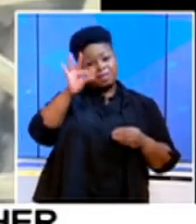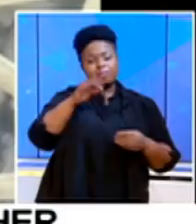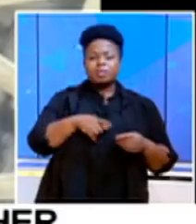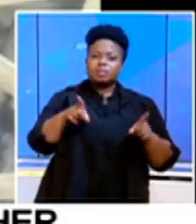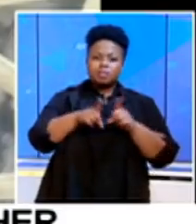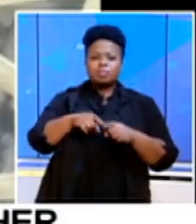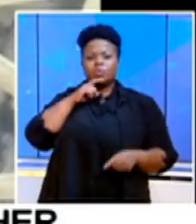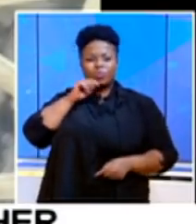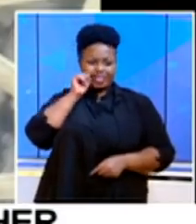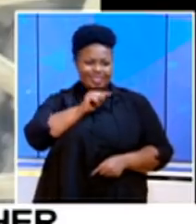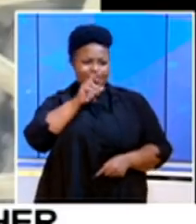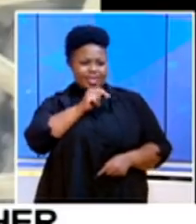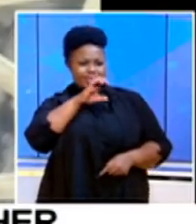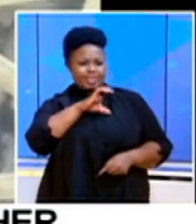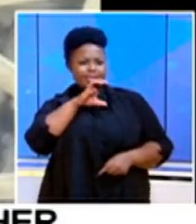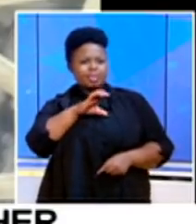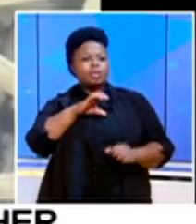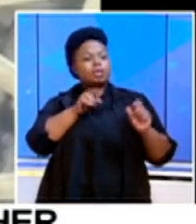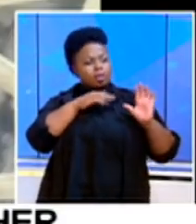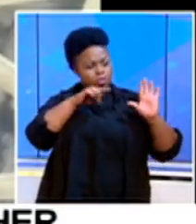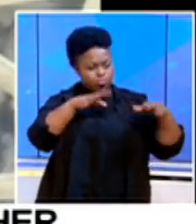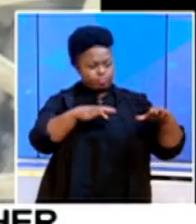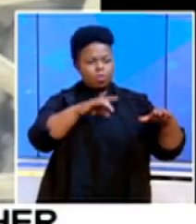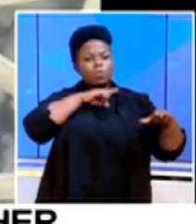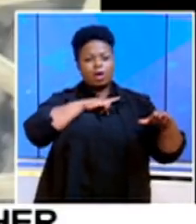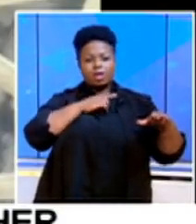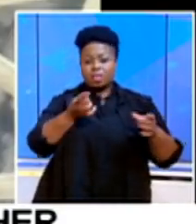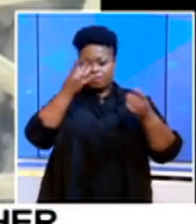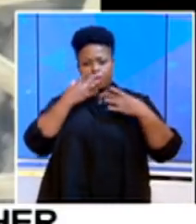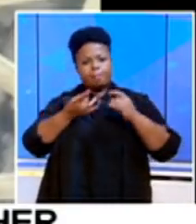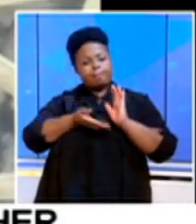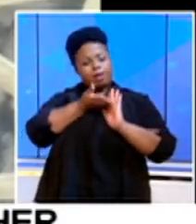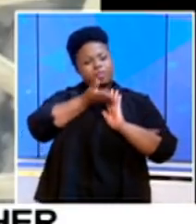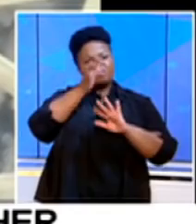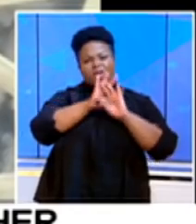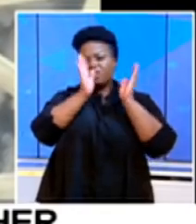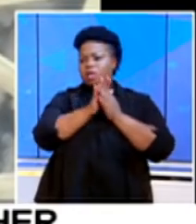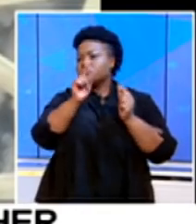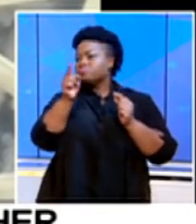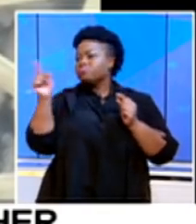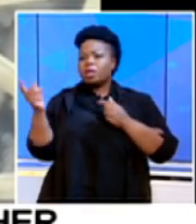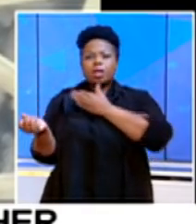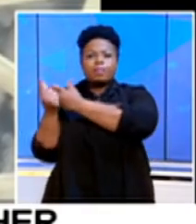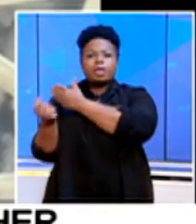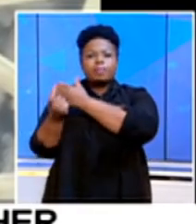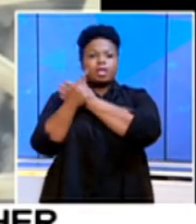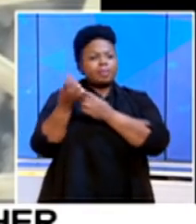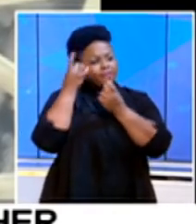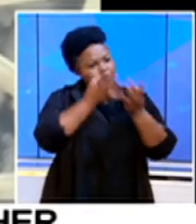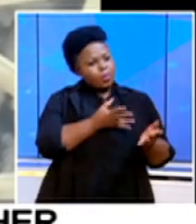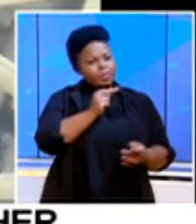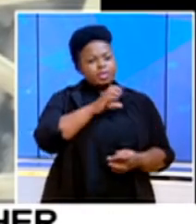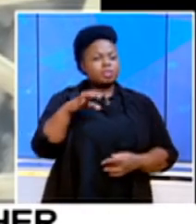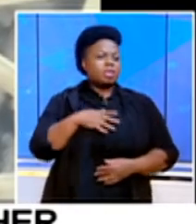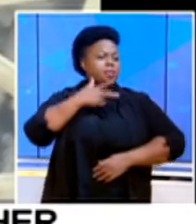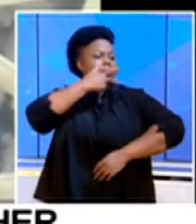occasion of the National Executive Committee to also give us updates on what they are doing at all fronts to deal with the